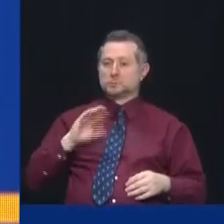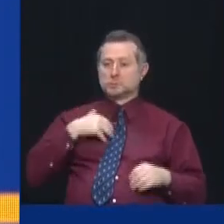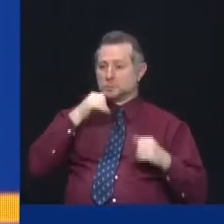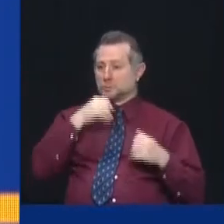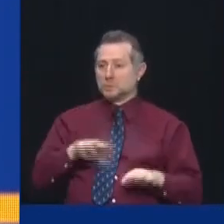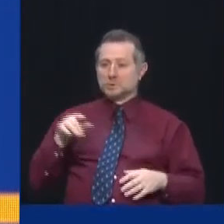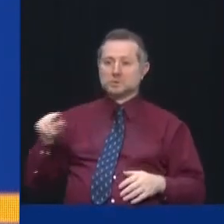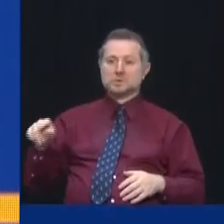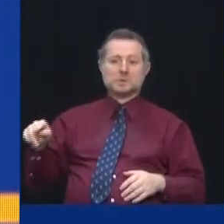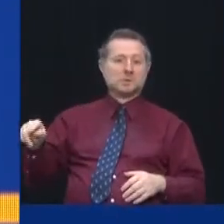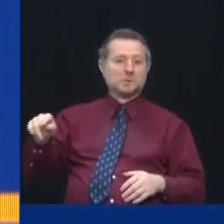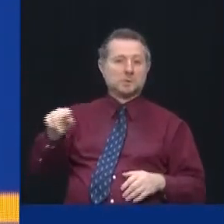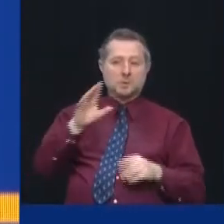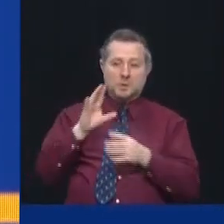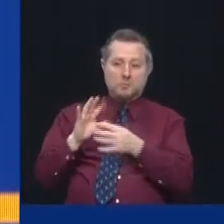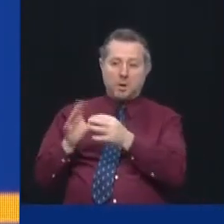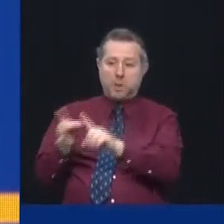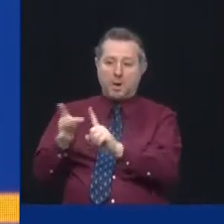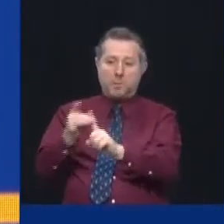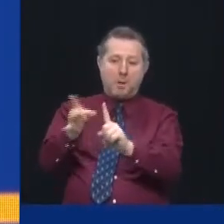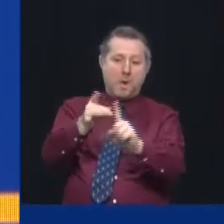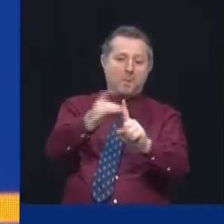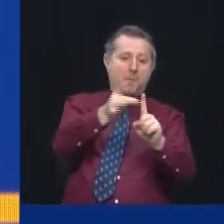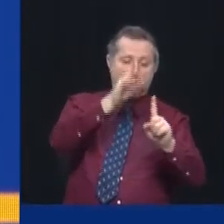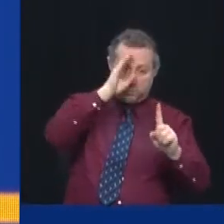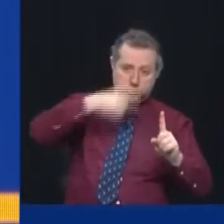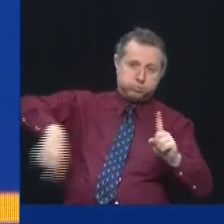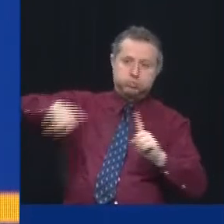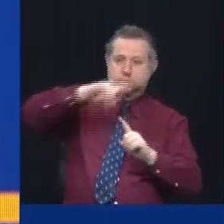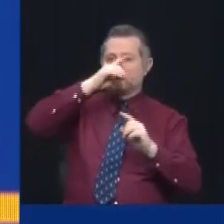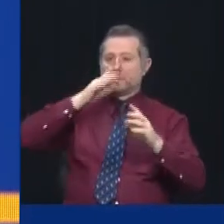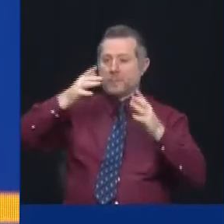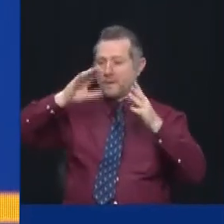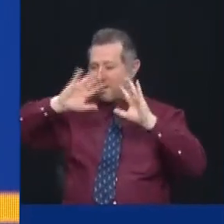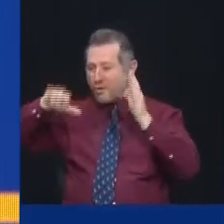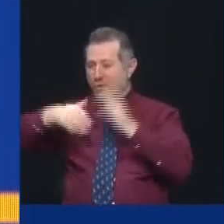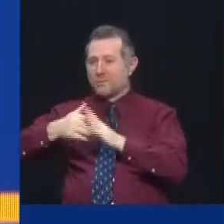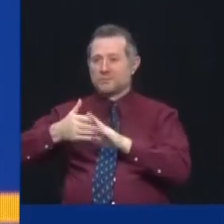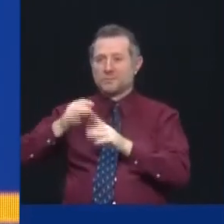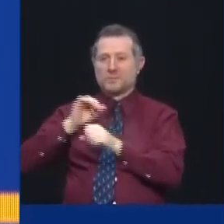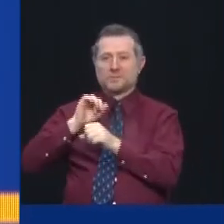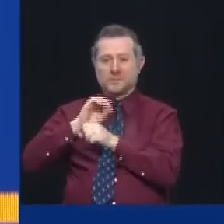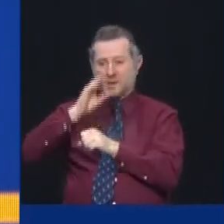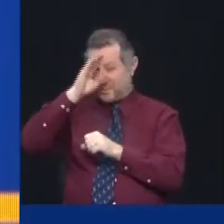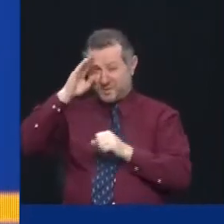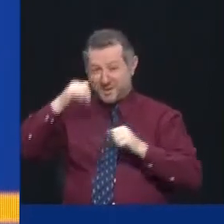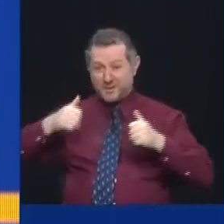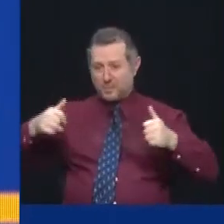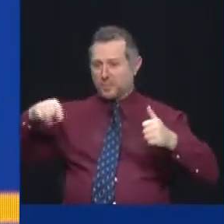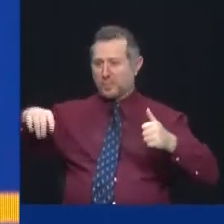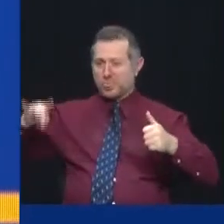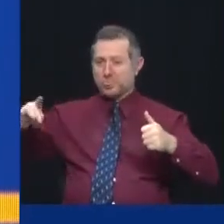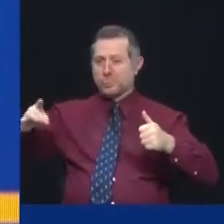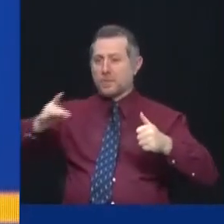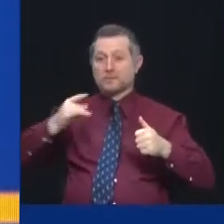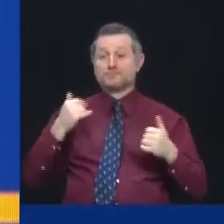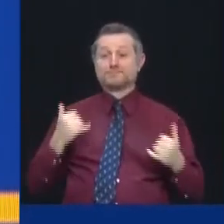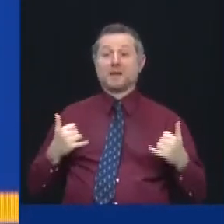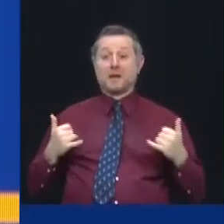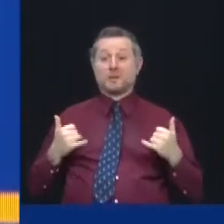thank all the people who worked very hard on this. I want to thank our narrators. I'm going to ask you to guess who the narrators